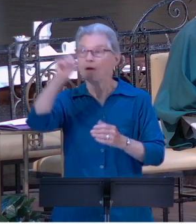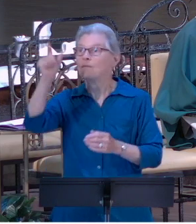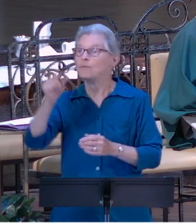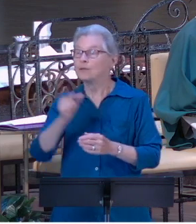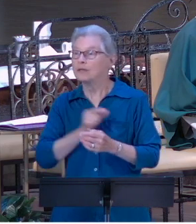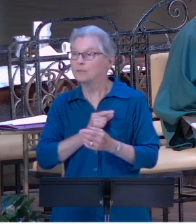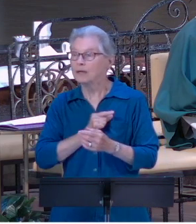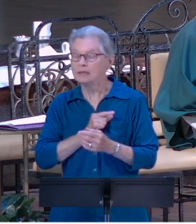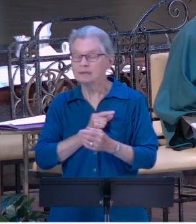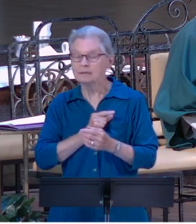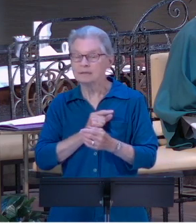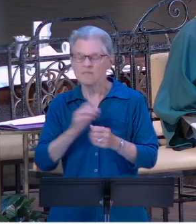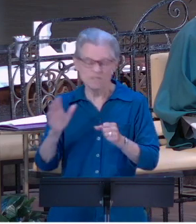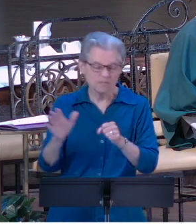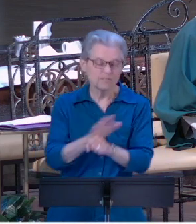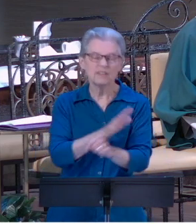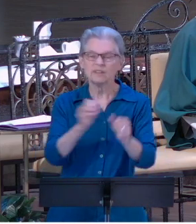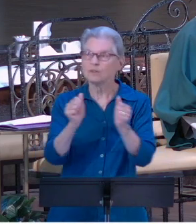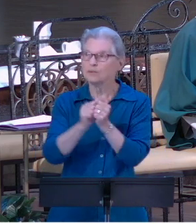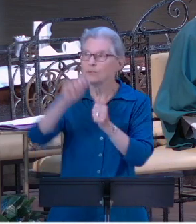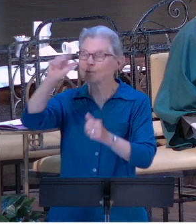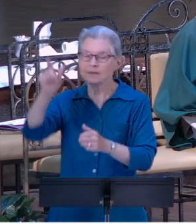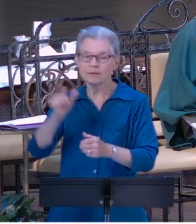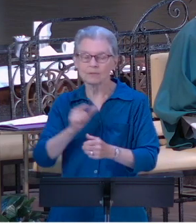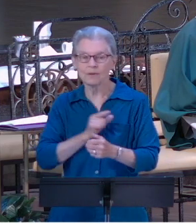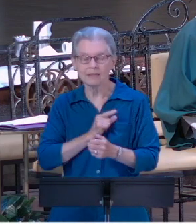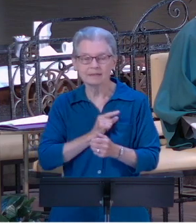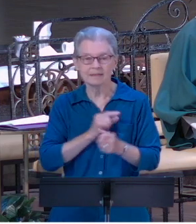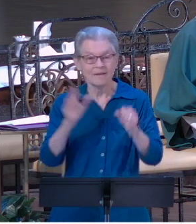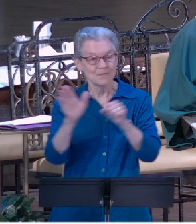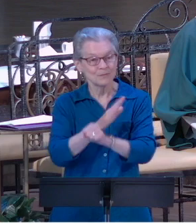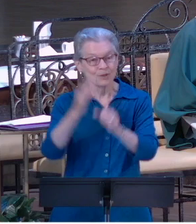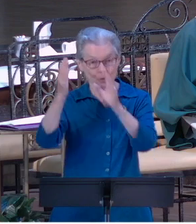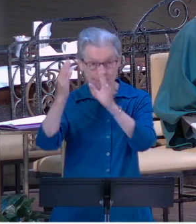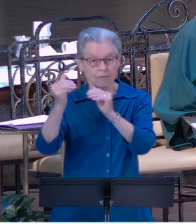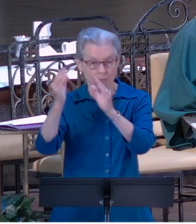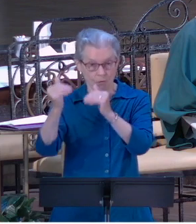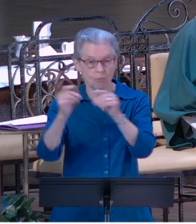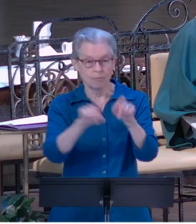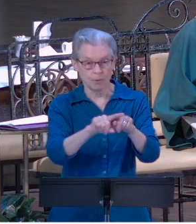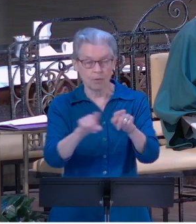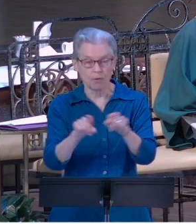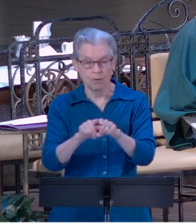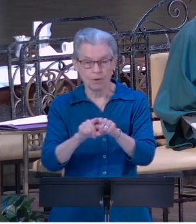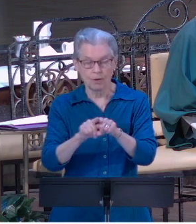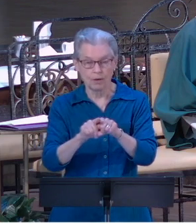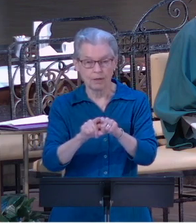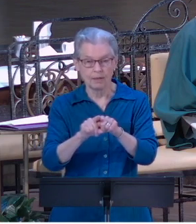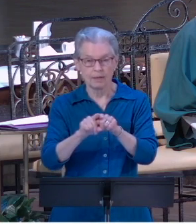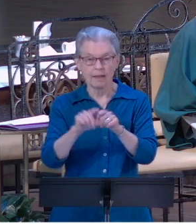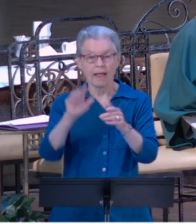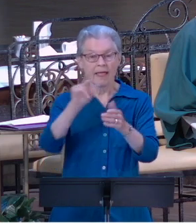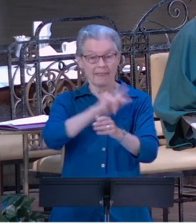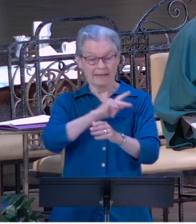grace-filled, heart-rending, and hopeful. The kingdom of heaven.